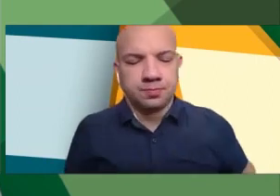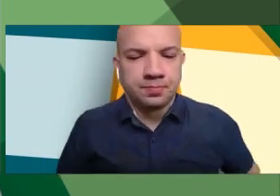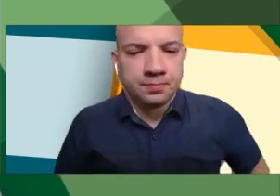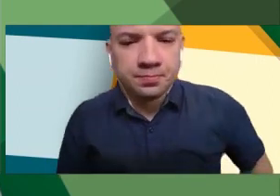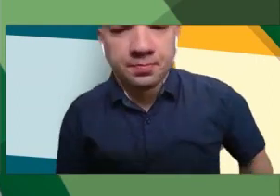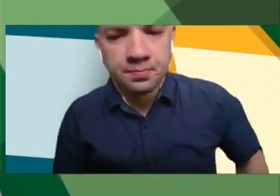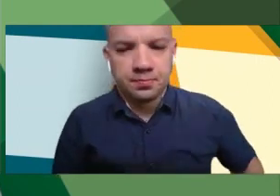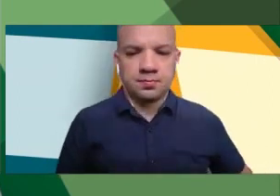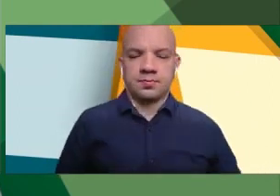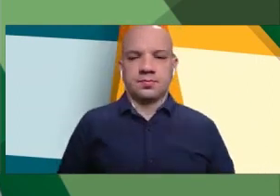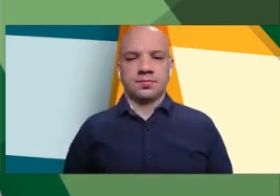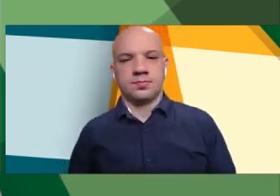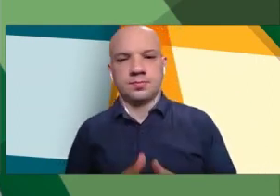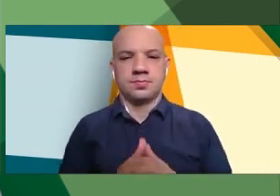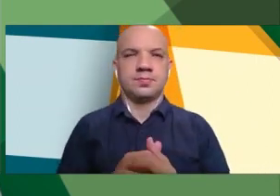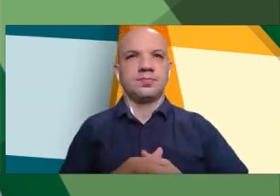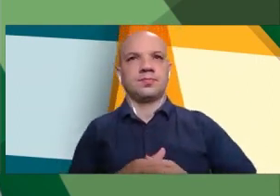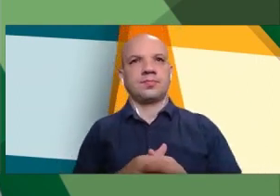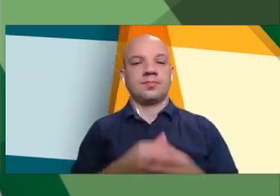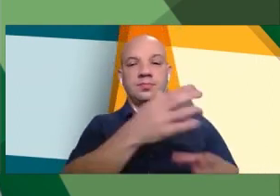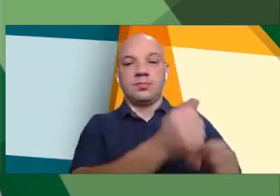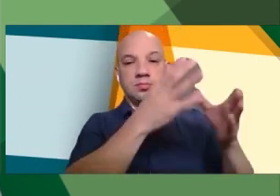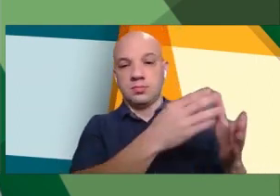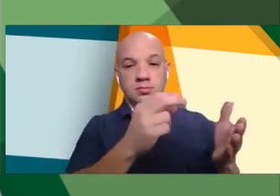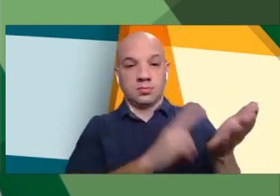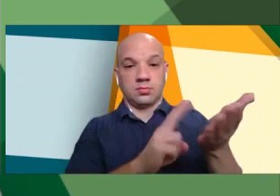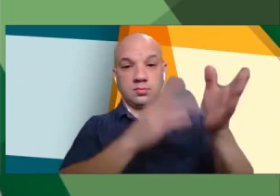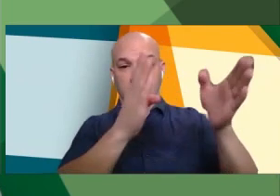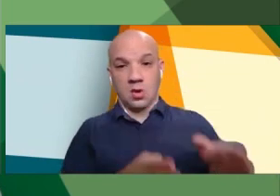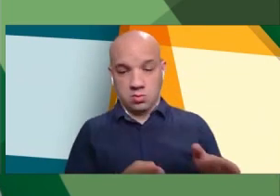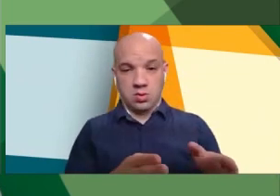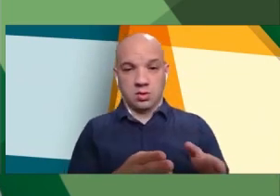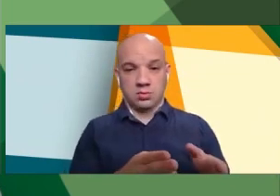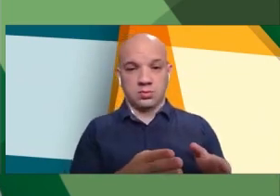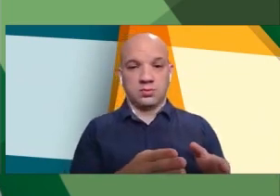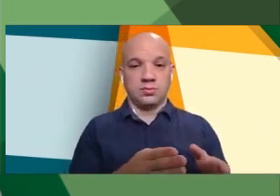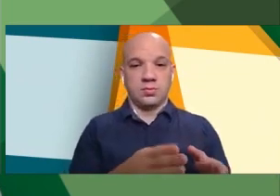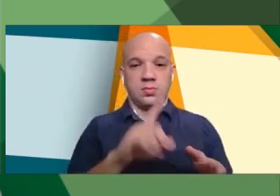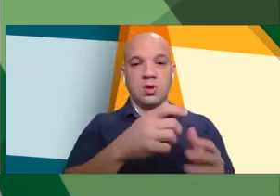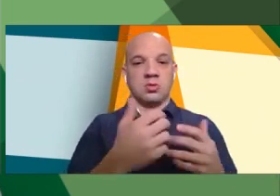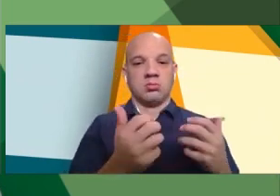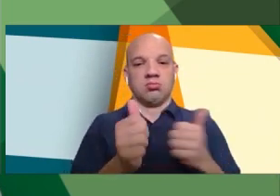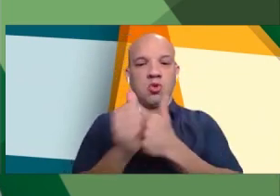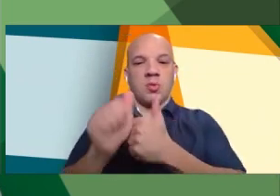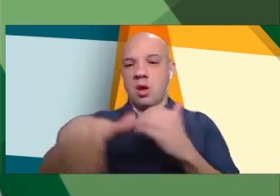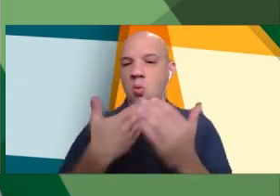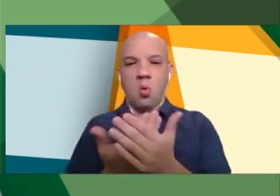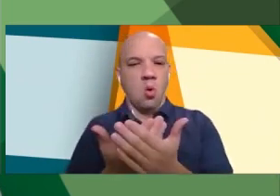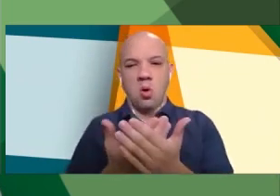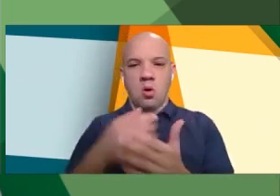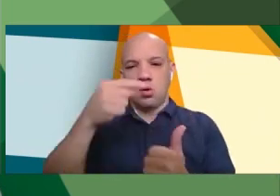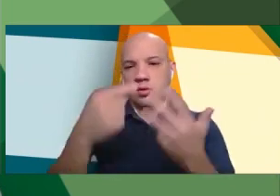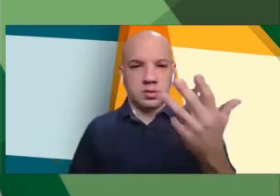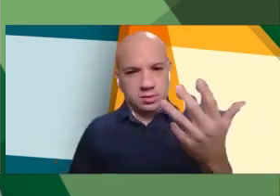the subrecipients and their contractors have to comply with all these